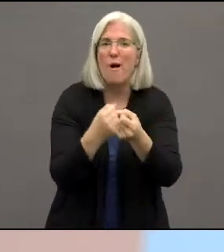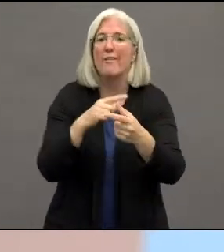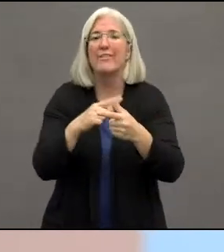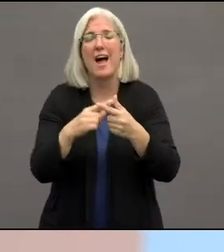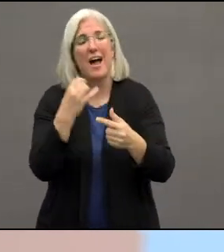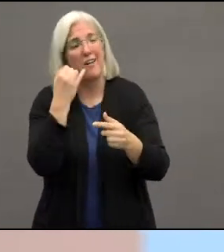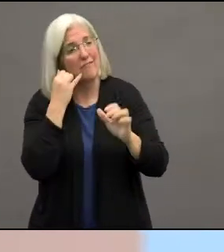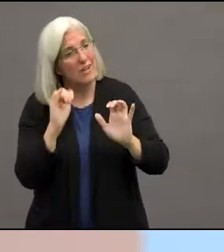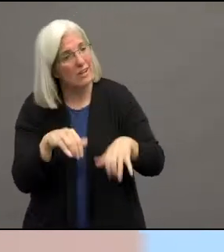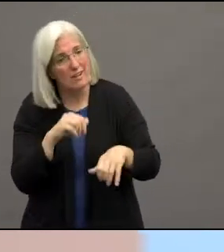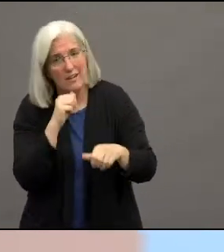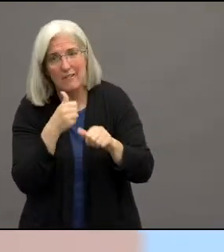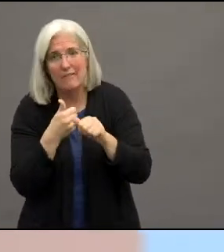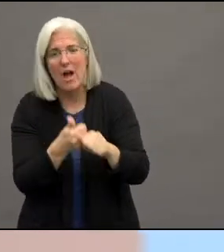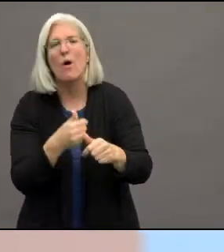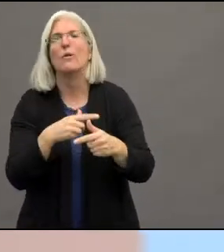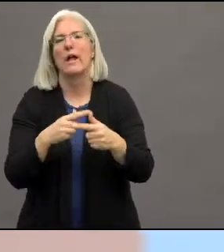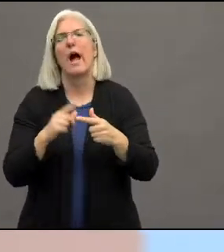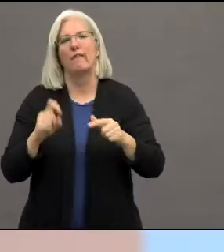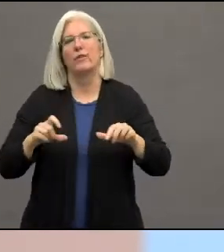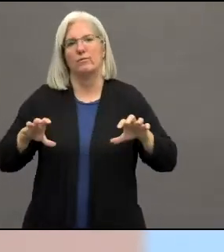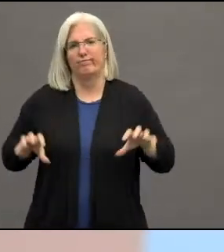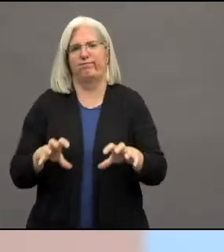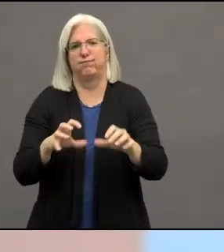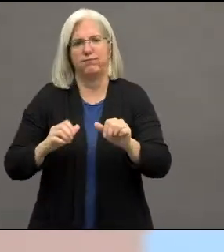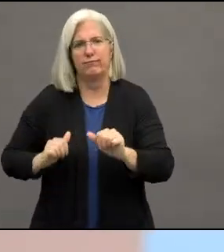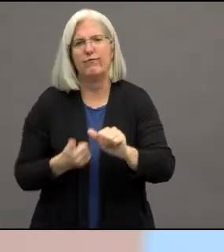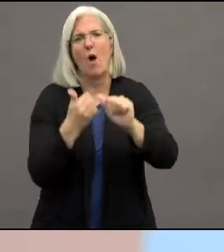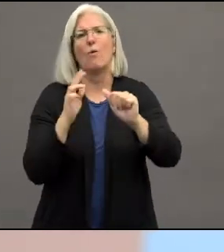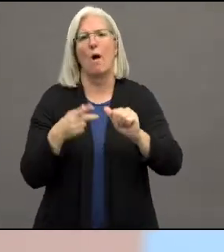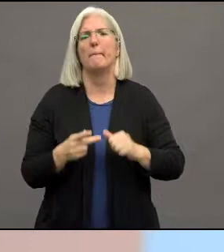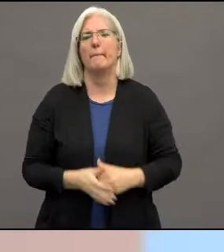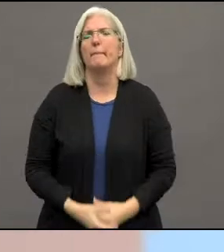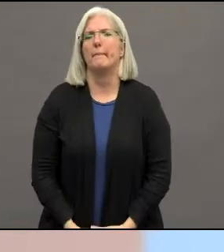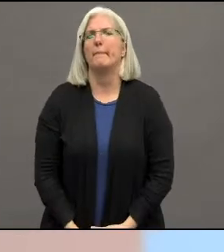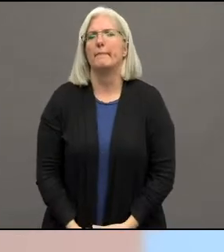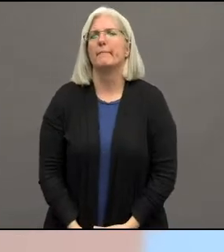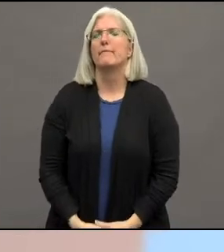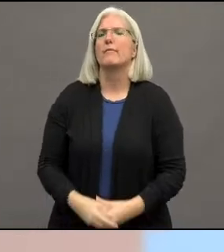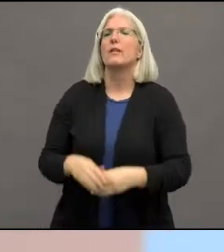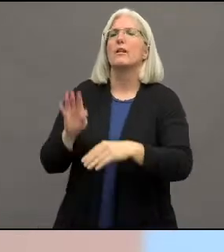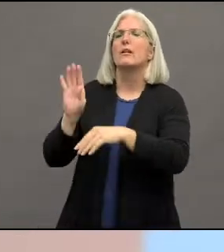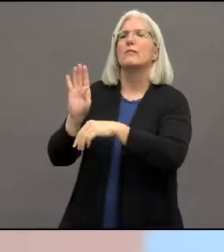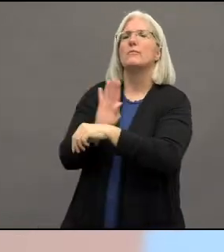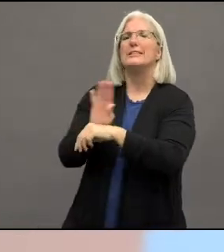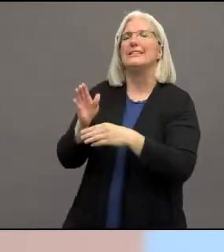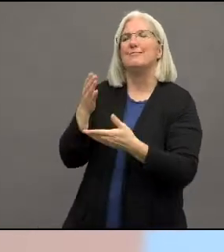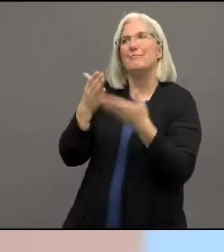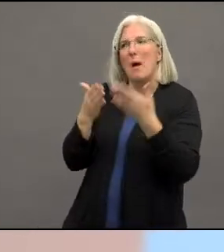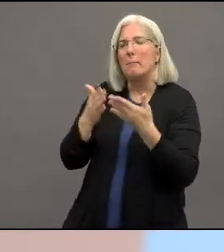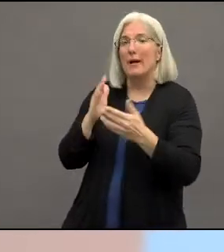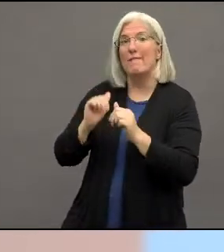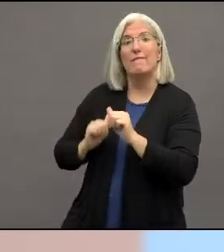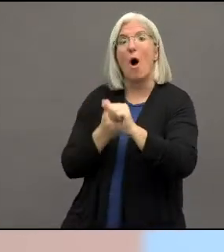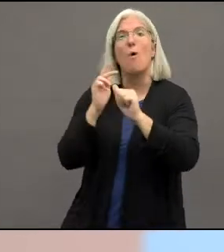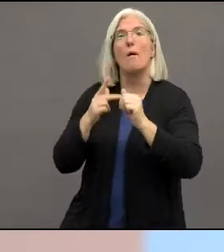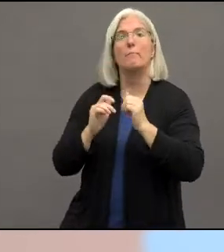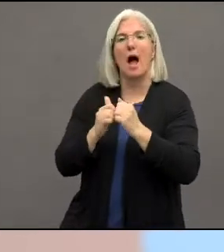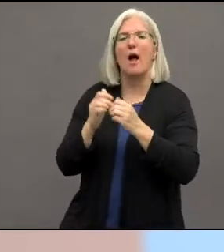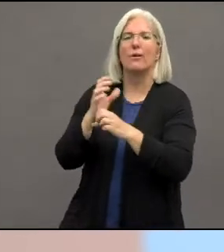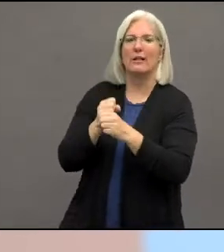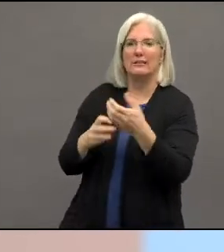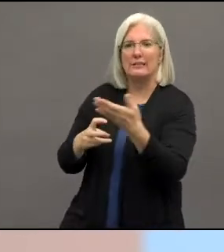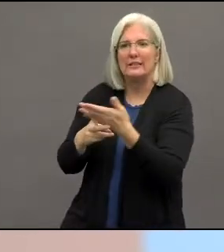case, even if, after a business may get a citation, they have 24 to 72